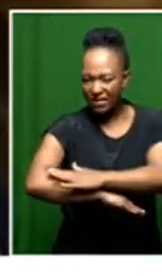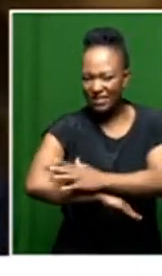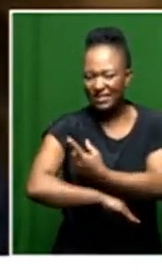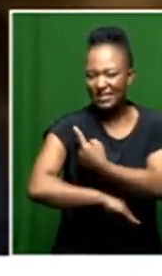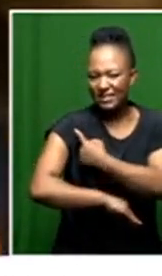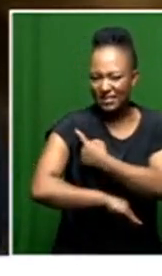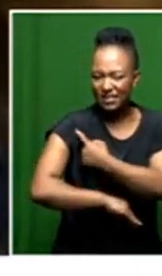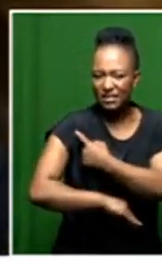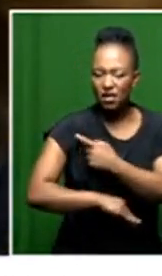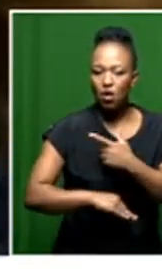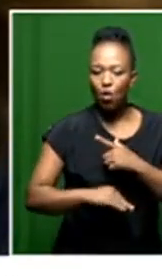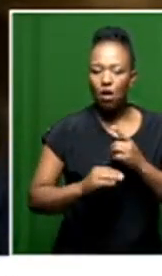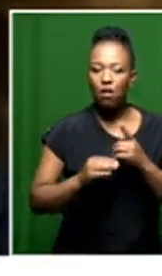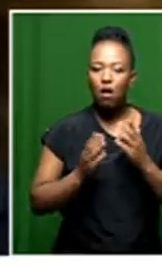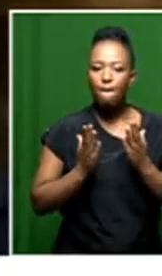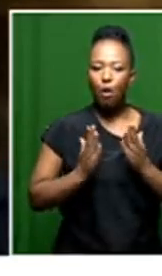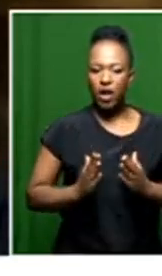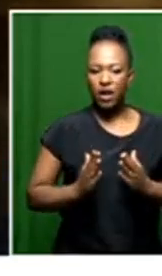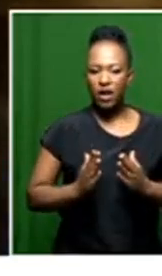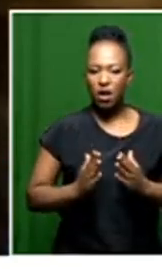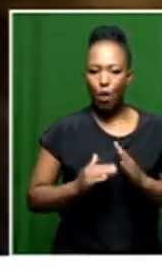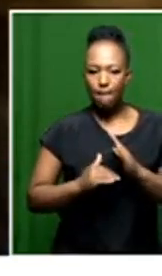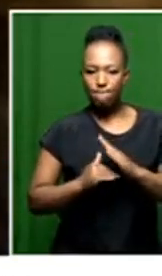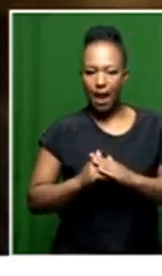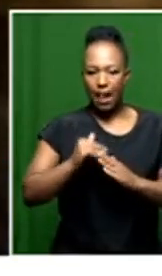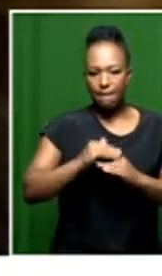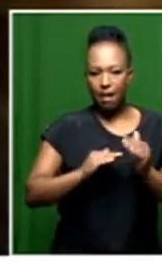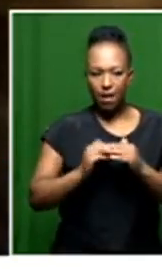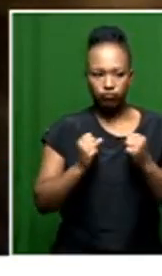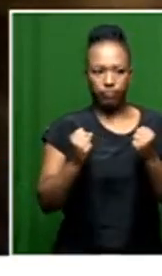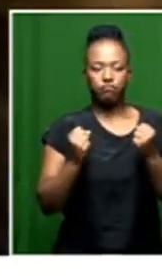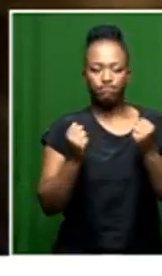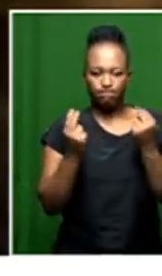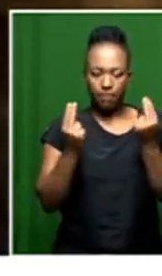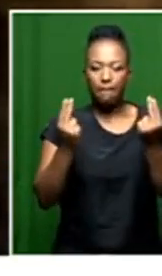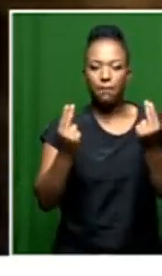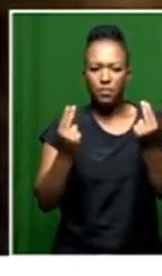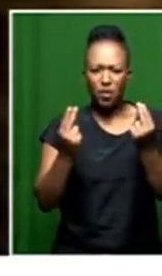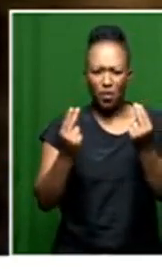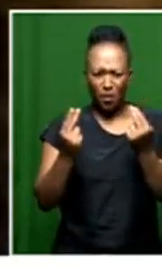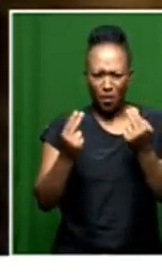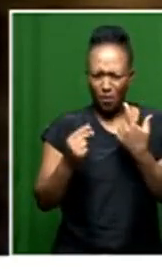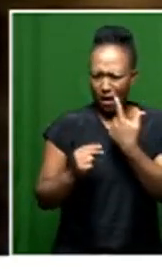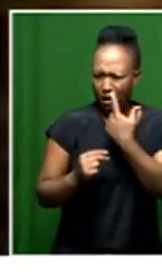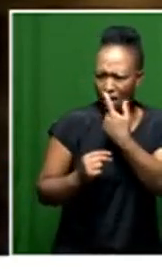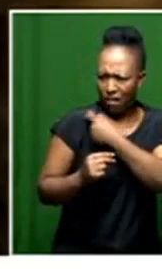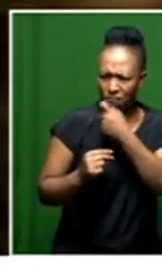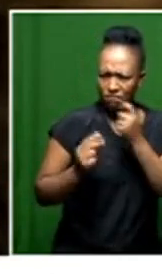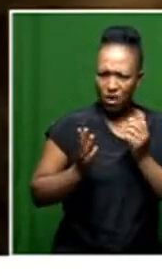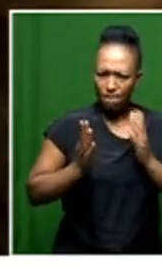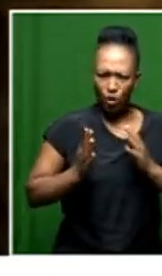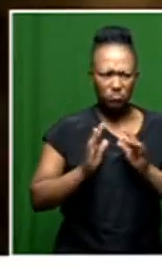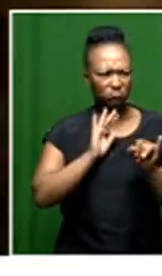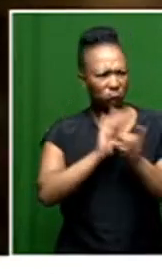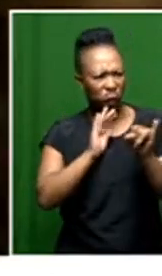to produce an immune response because our body is recognizing this new thing that has been put into your body so that